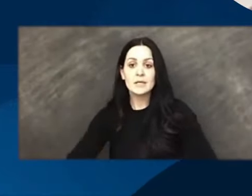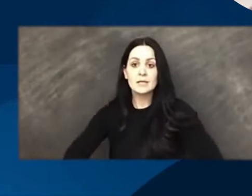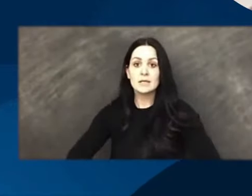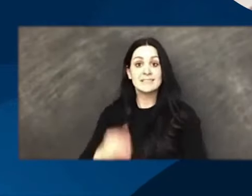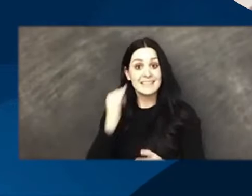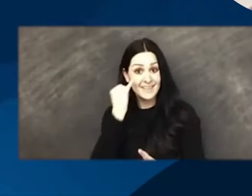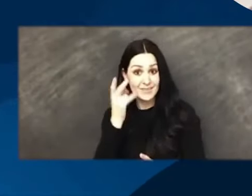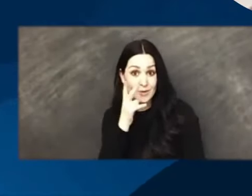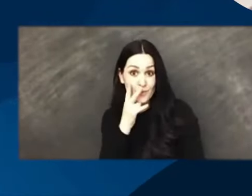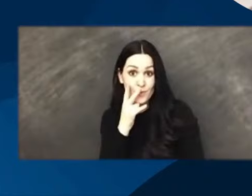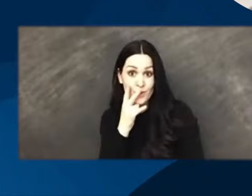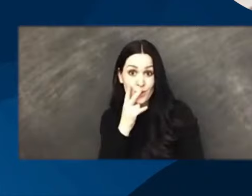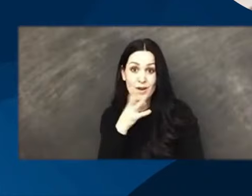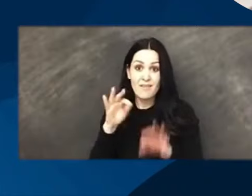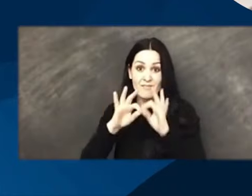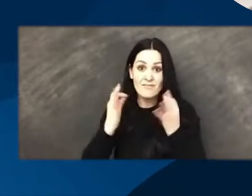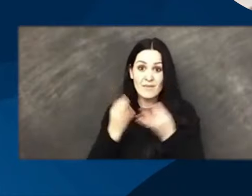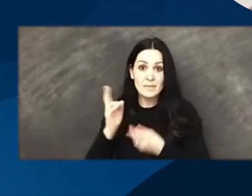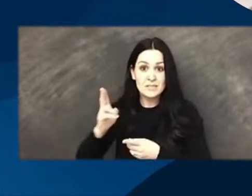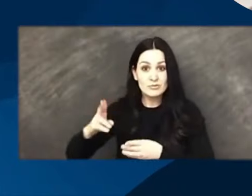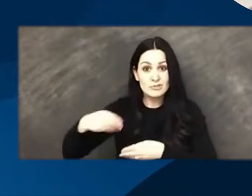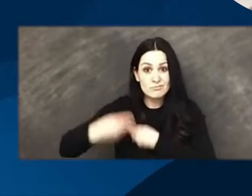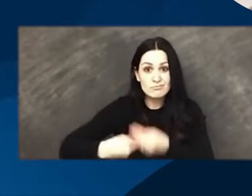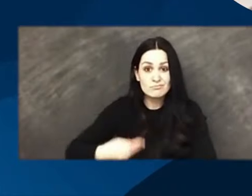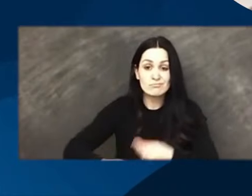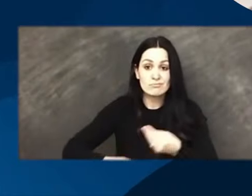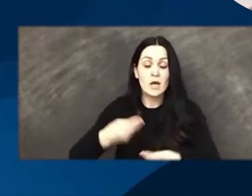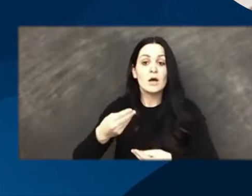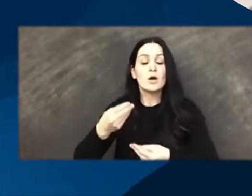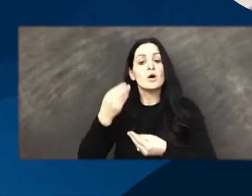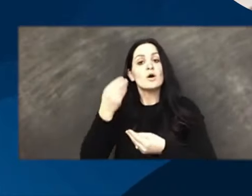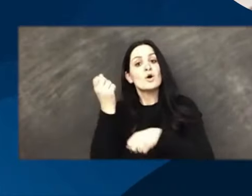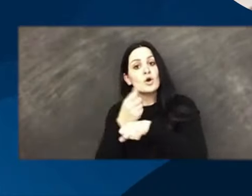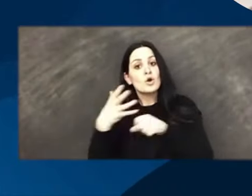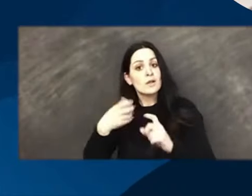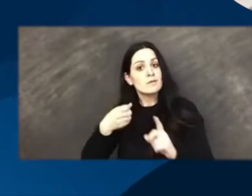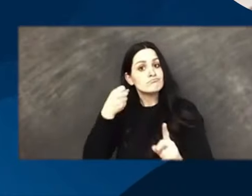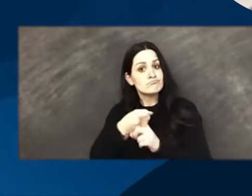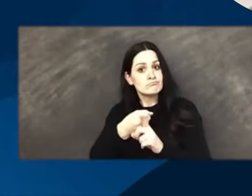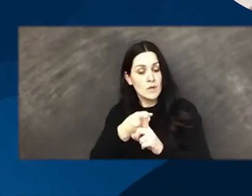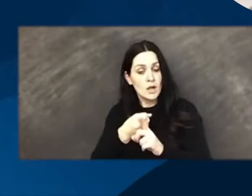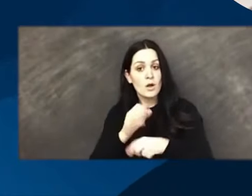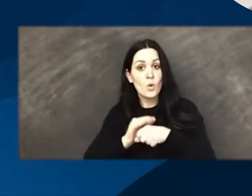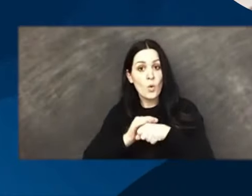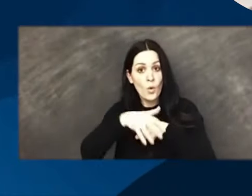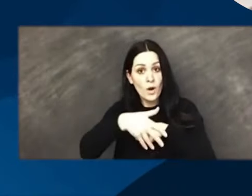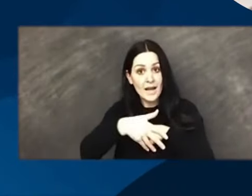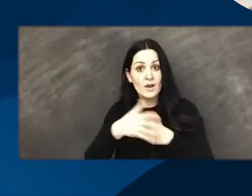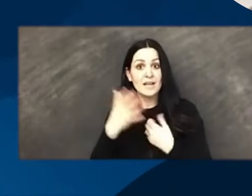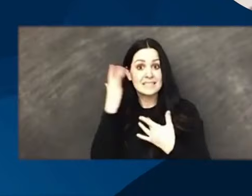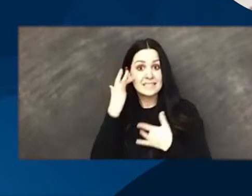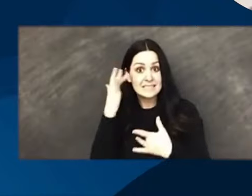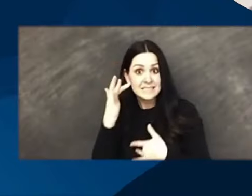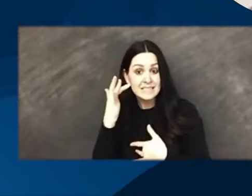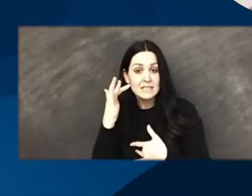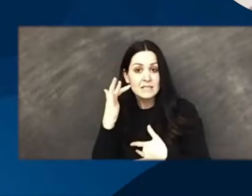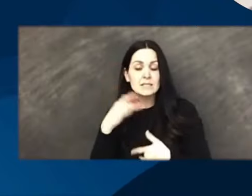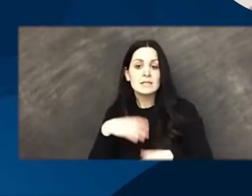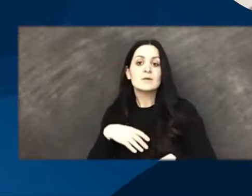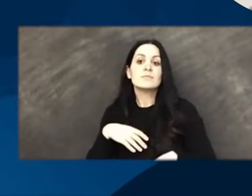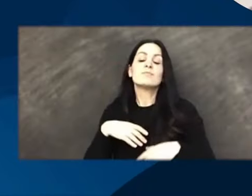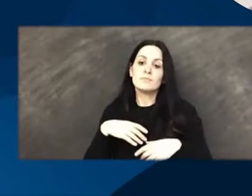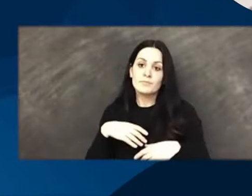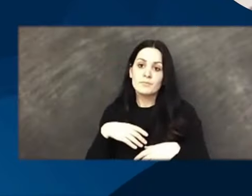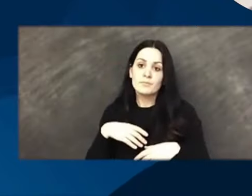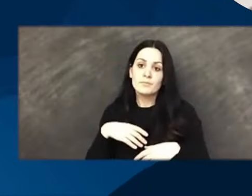smoking, and a family history of early onset coronary disease, first have their cholesterol checked sometime around